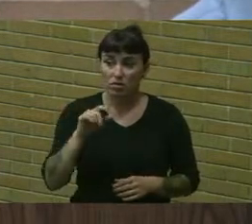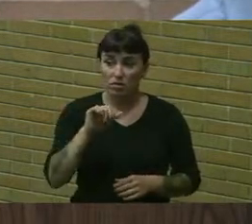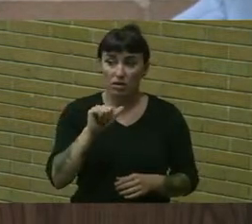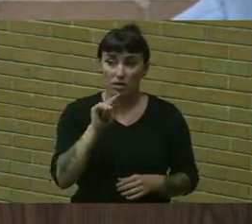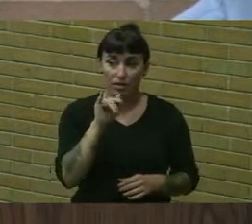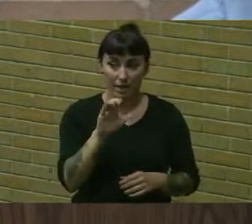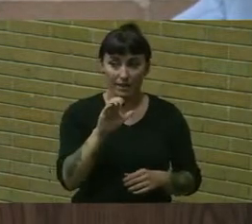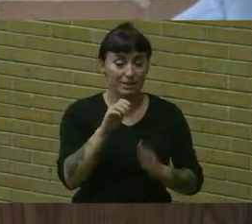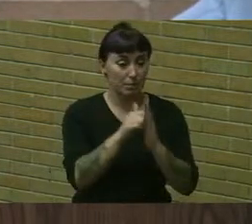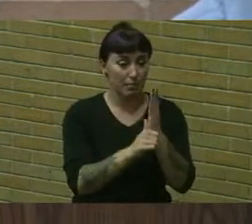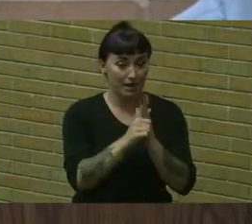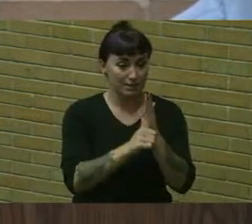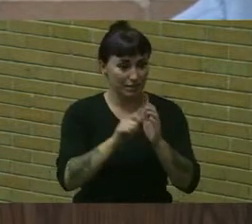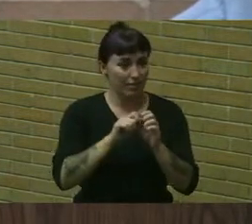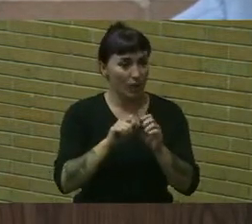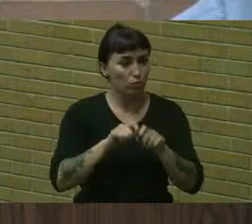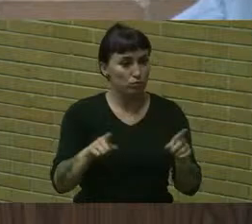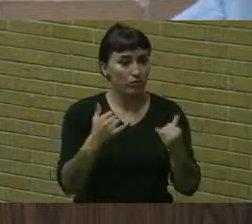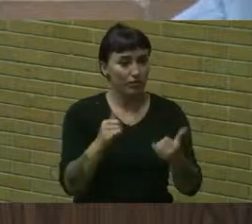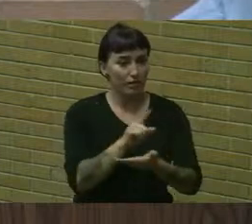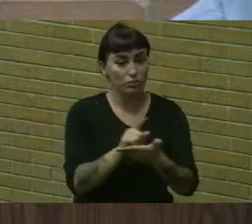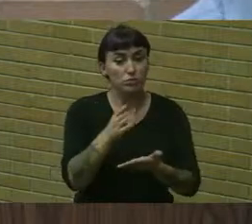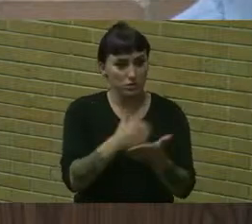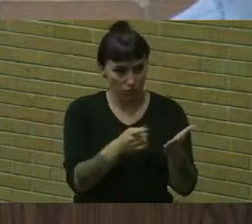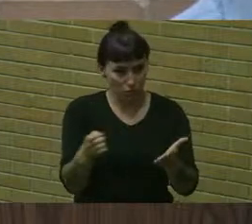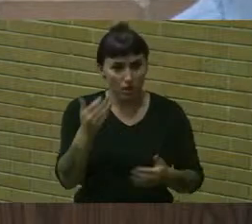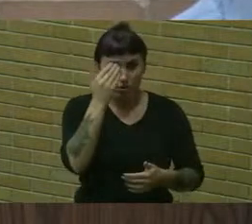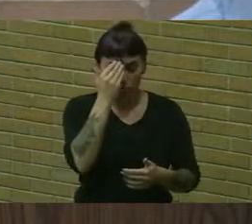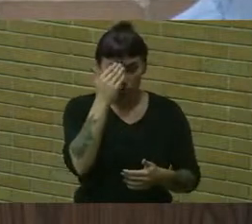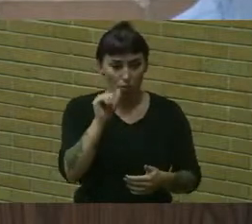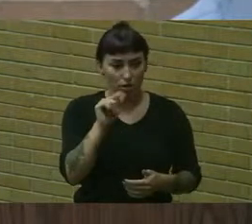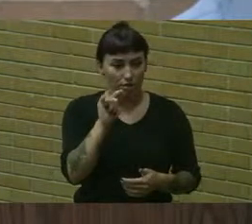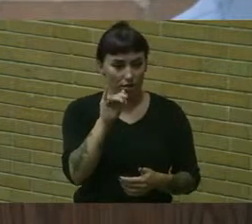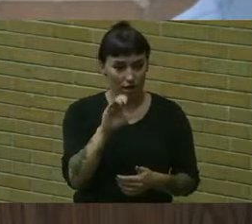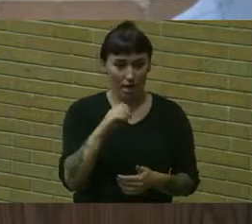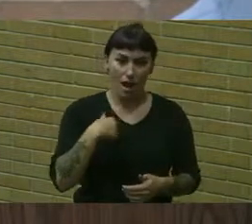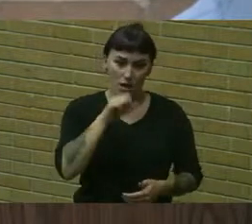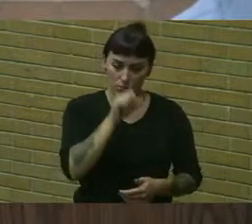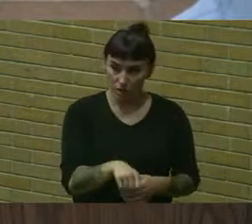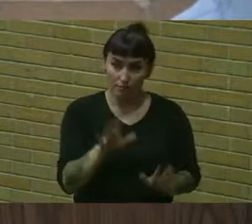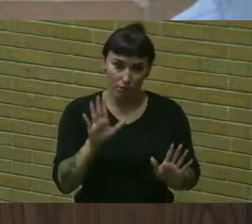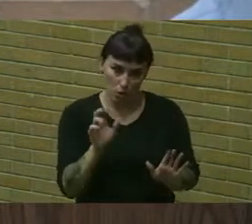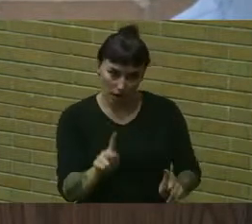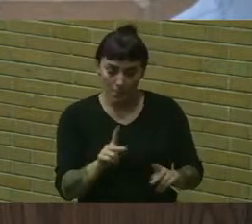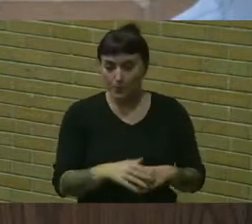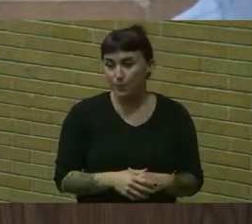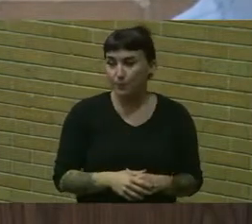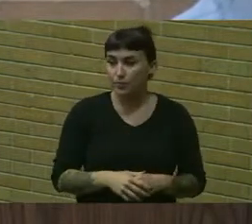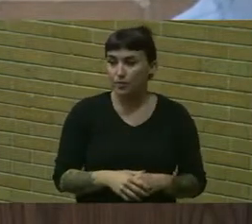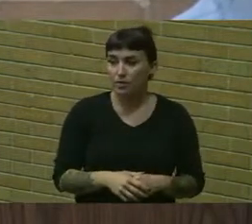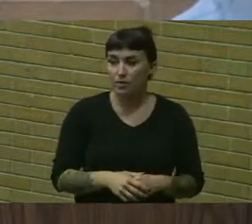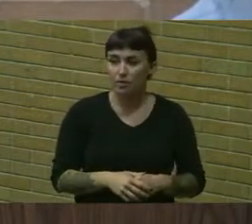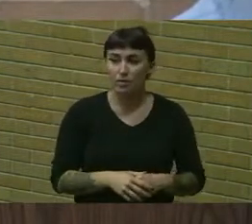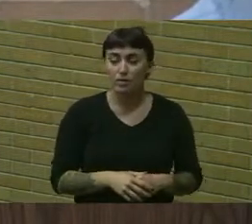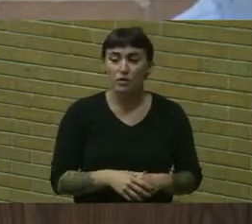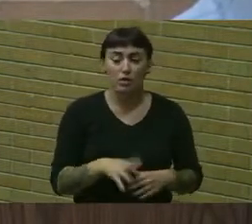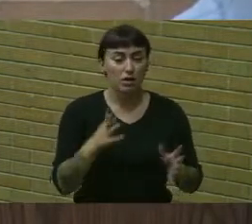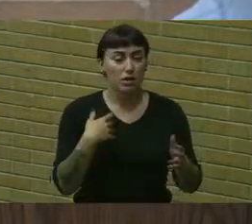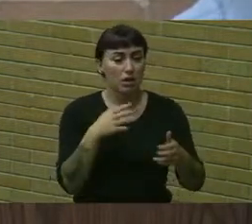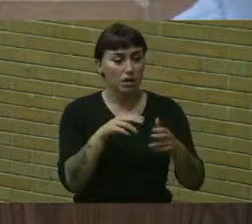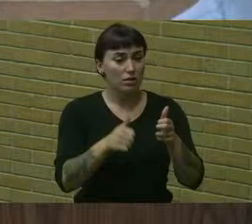Atlantic magazine that came out this week. Some of you may be familiar with the Atlantic. I love it, okay? And the subtitle